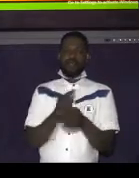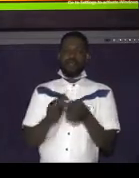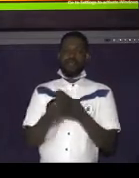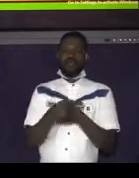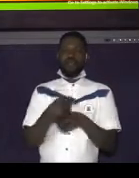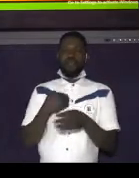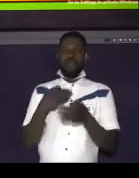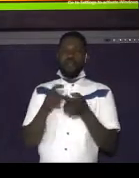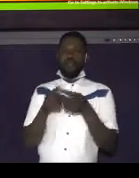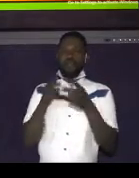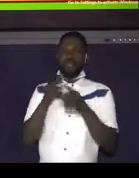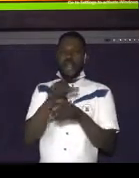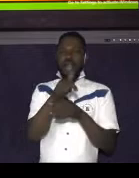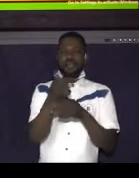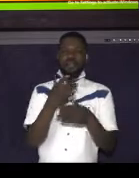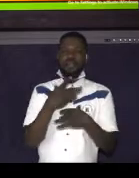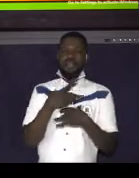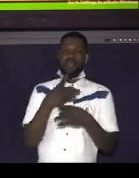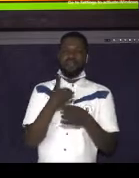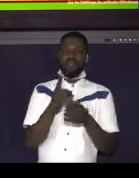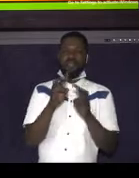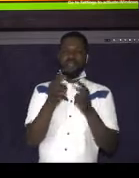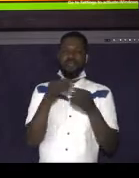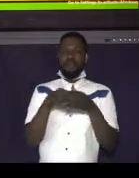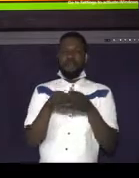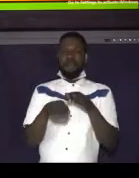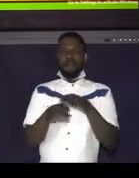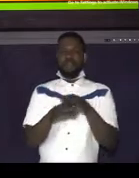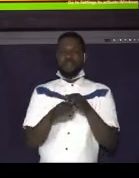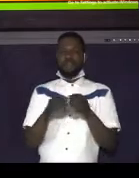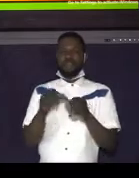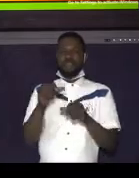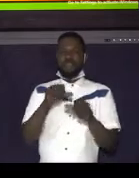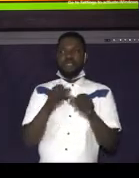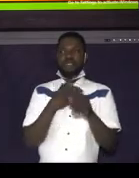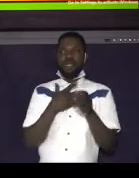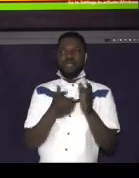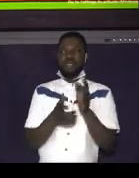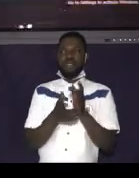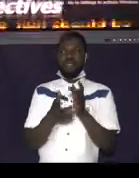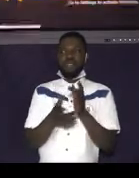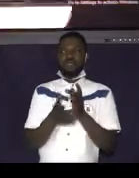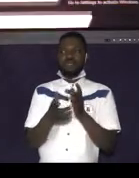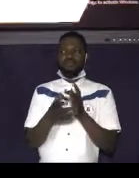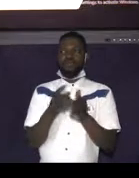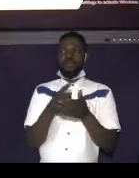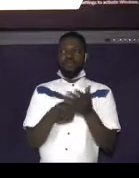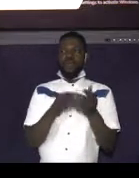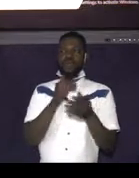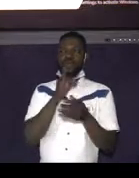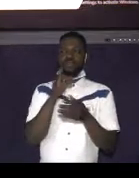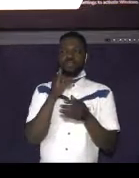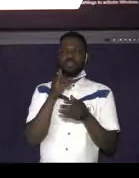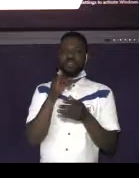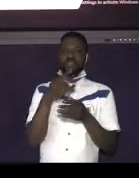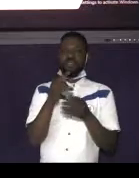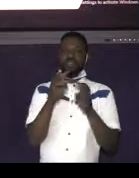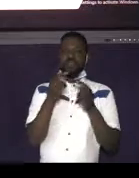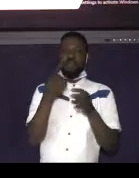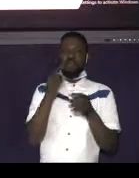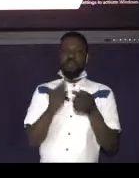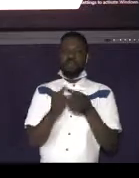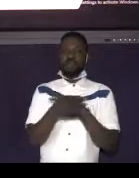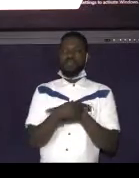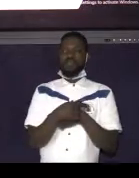at another interesting topic in basic science and tech. And what is the topic for